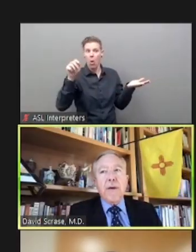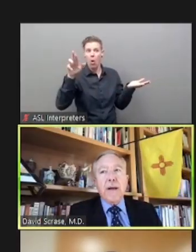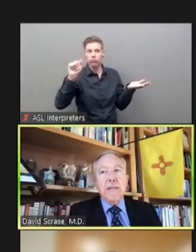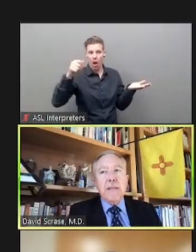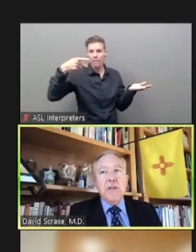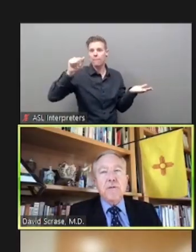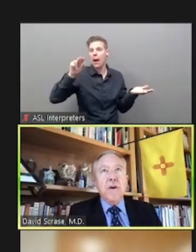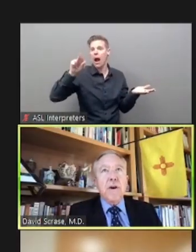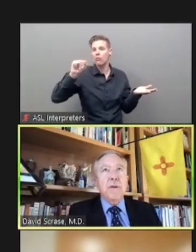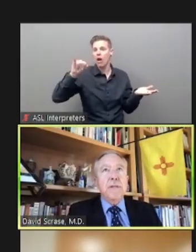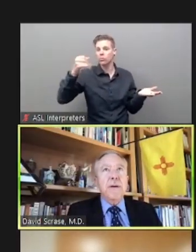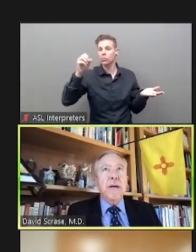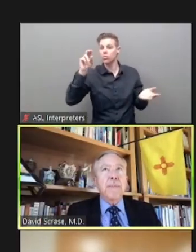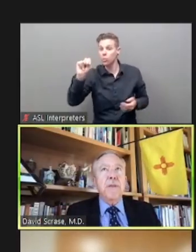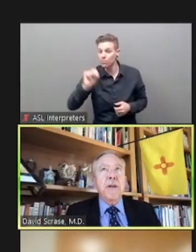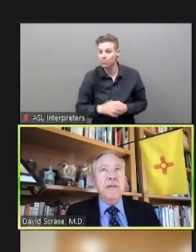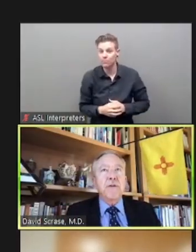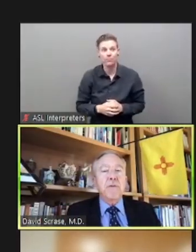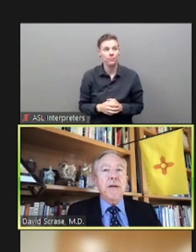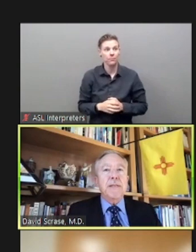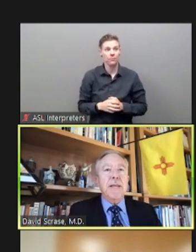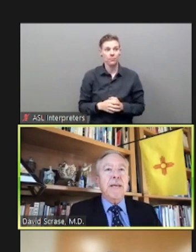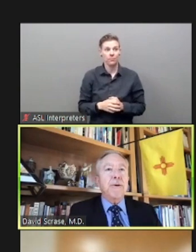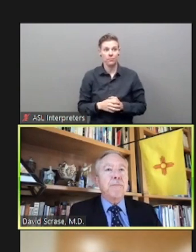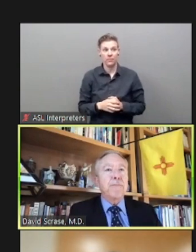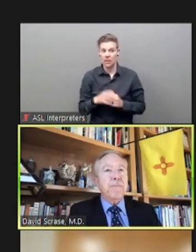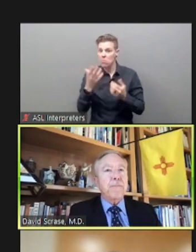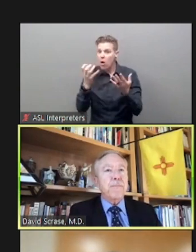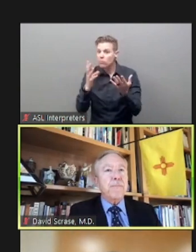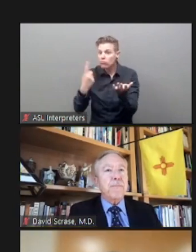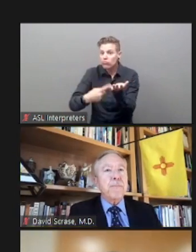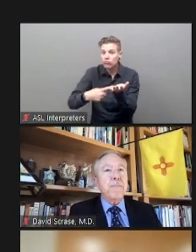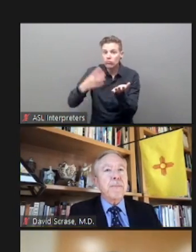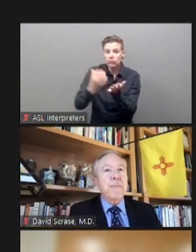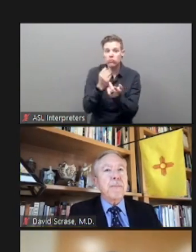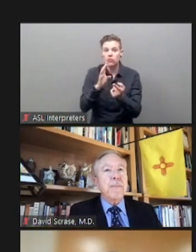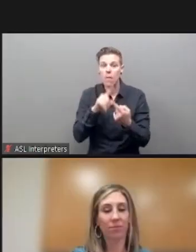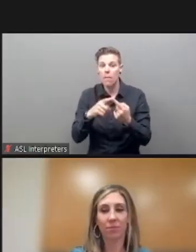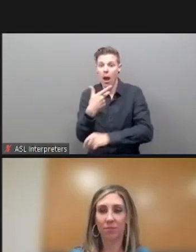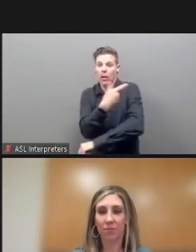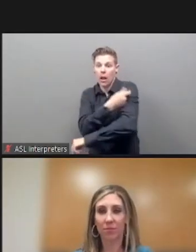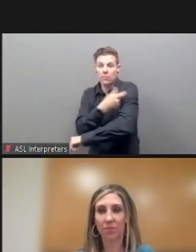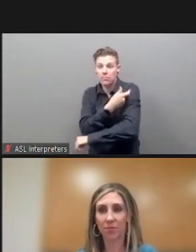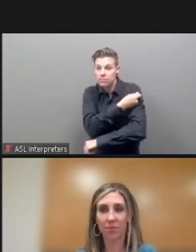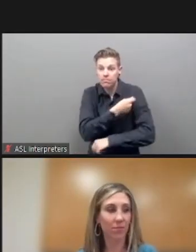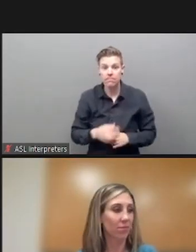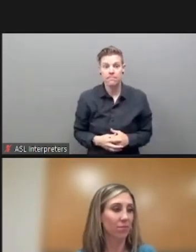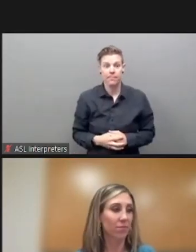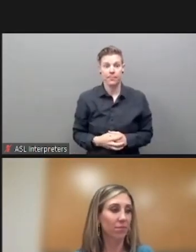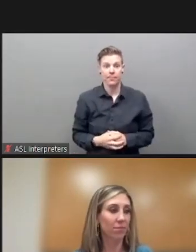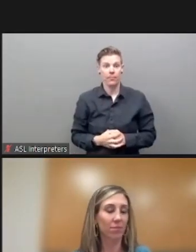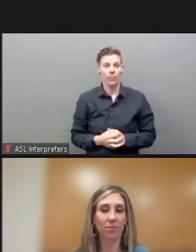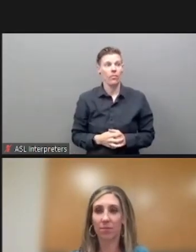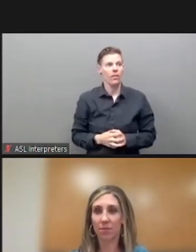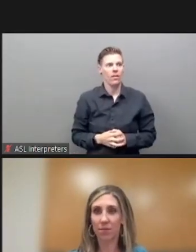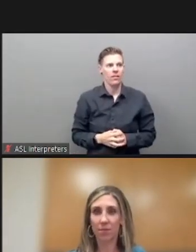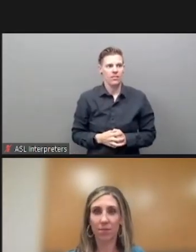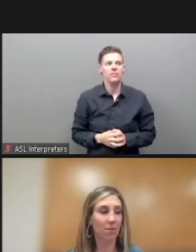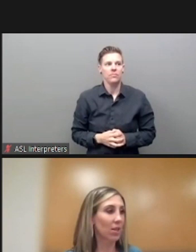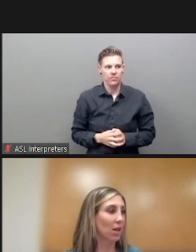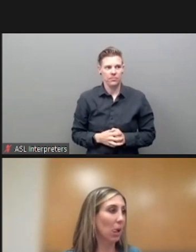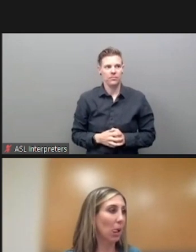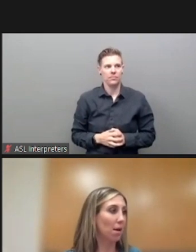are with vaccines so far and what's coming up in the next few weeks. Thank you. Absolutely. Thank you so much. All right. So